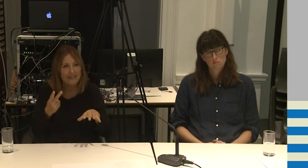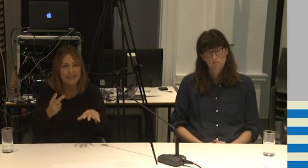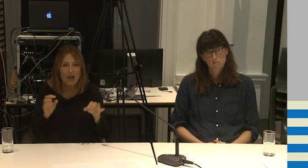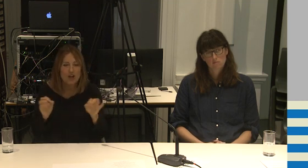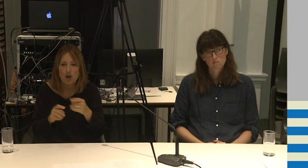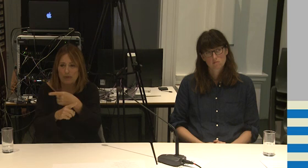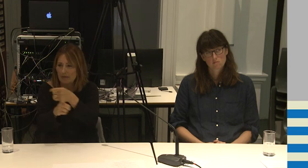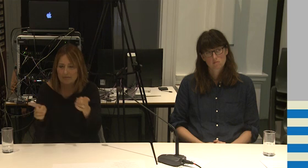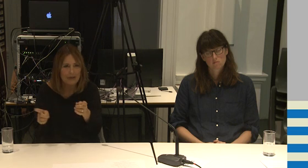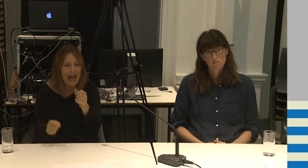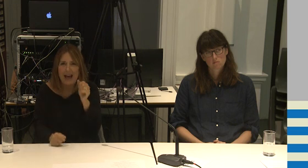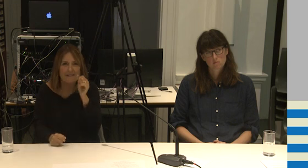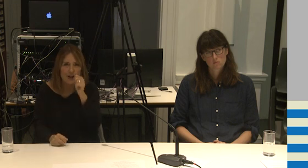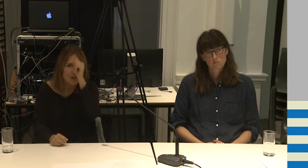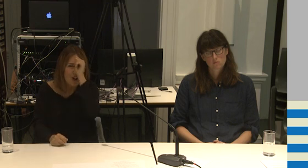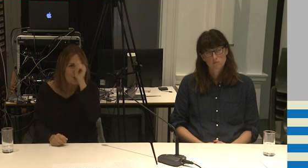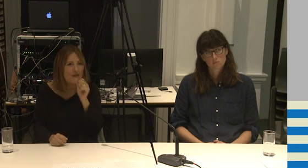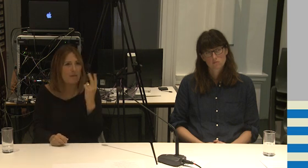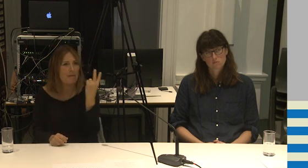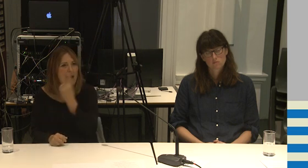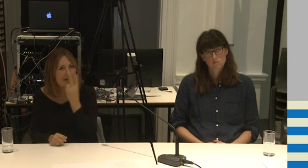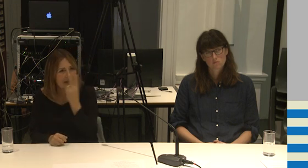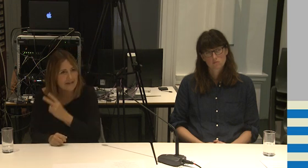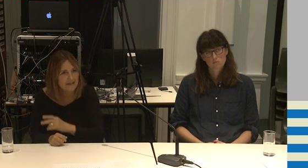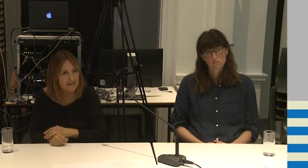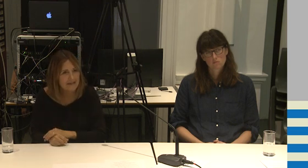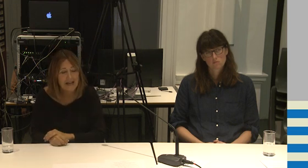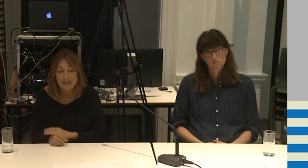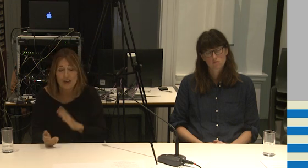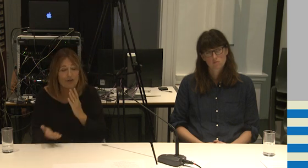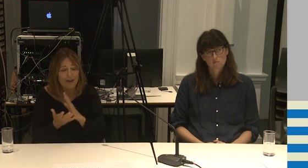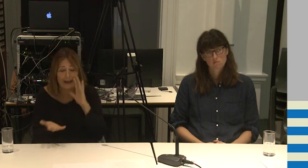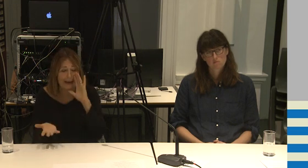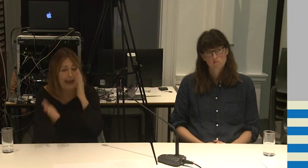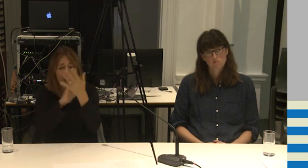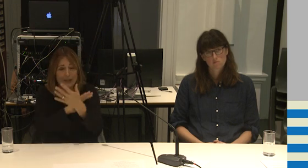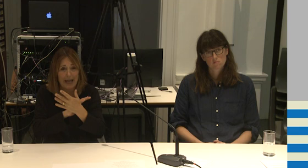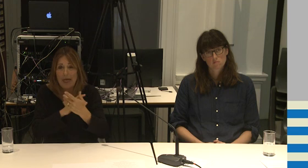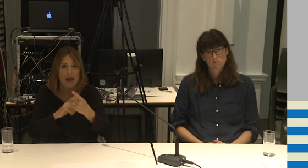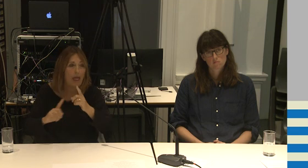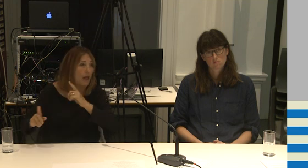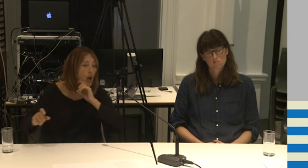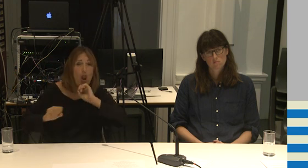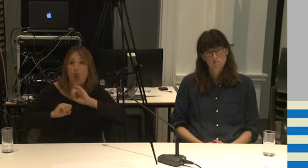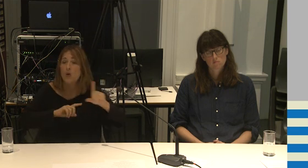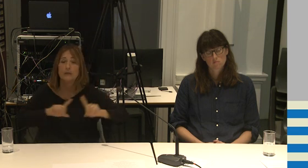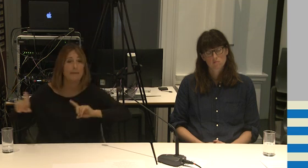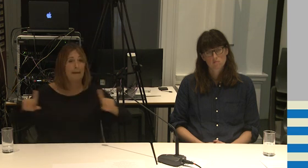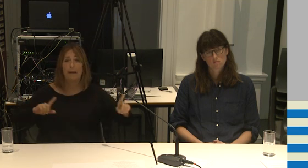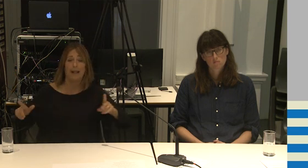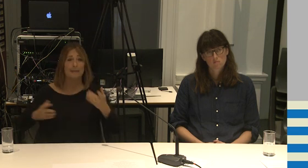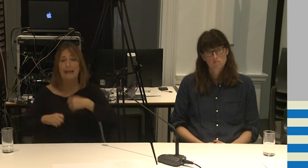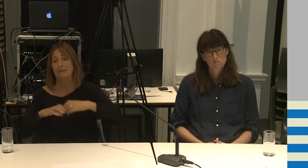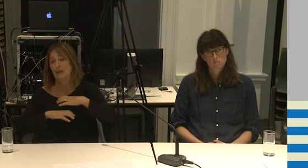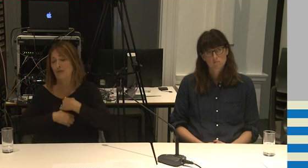of blindness and I'm going off with a group of people and it was always chaotic and I'd always lose people and it was just incredibly stressful. So